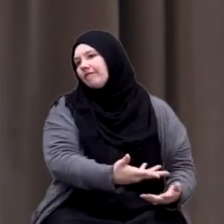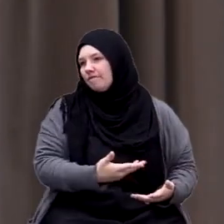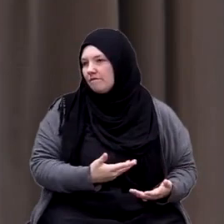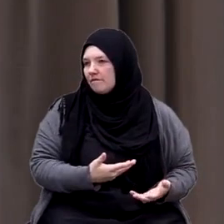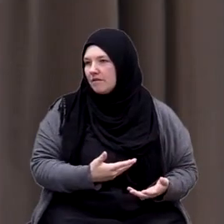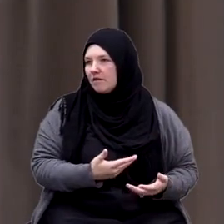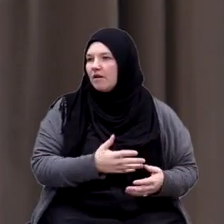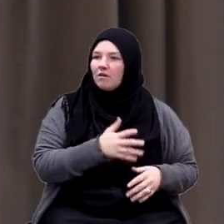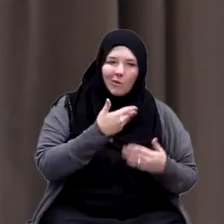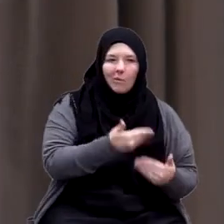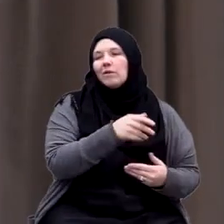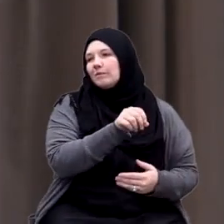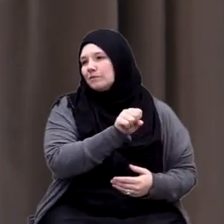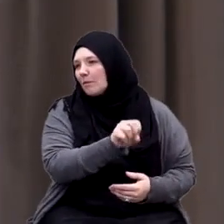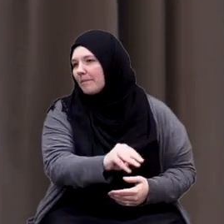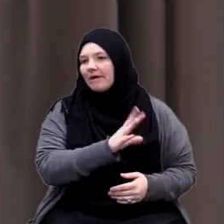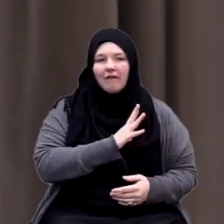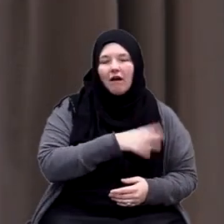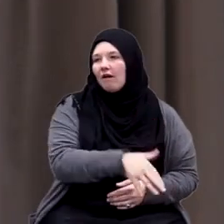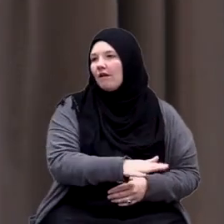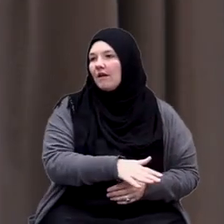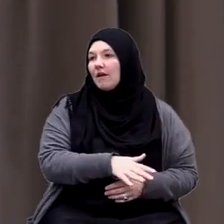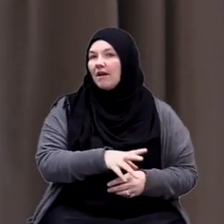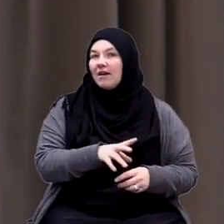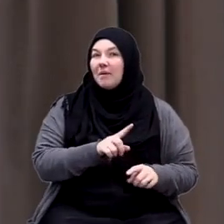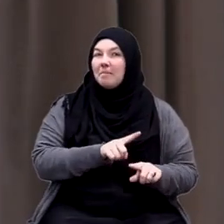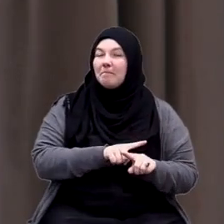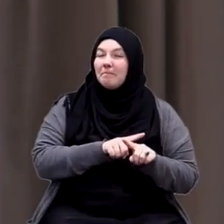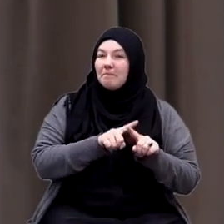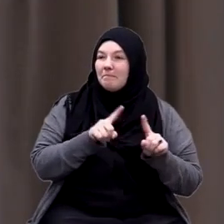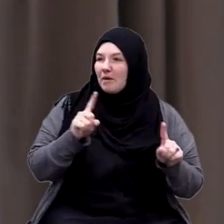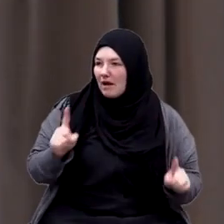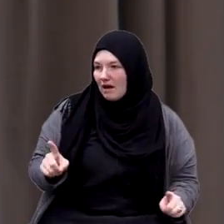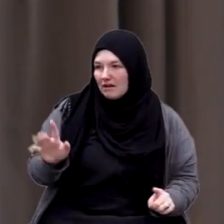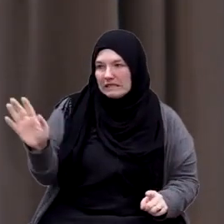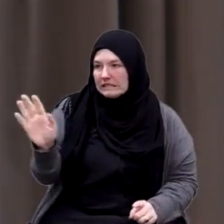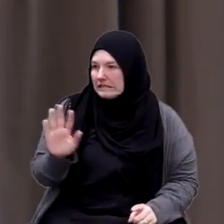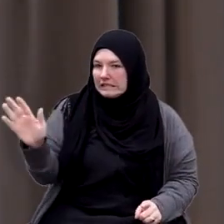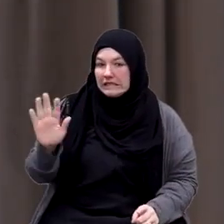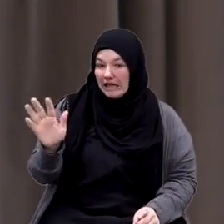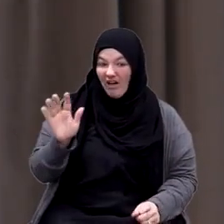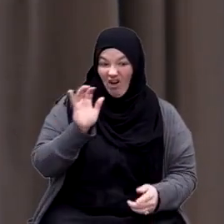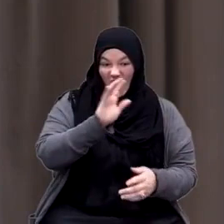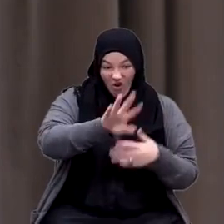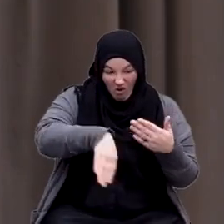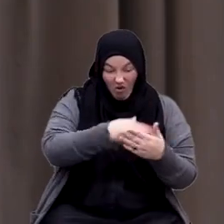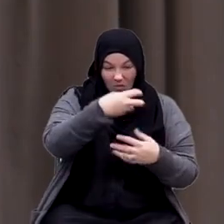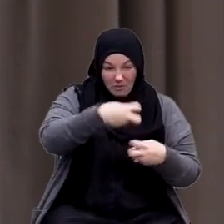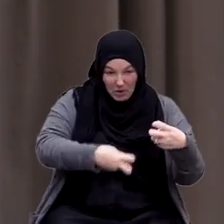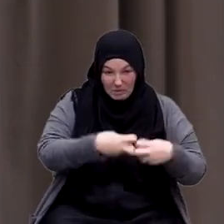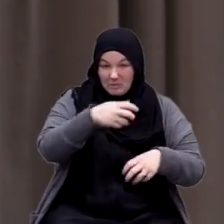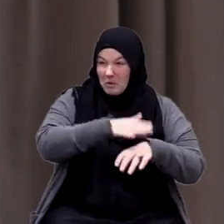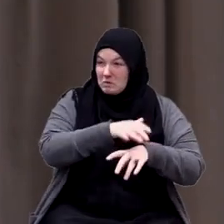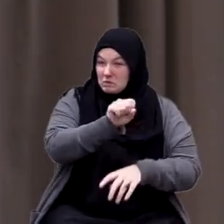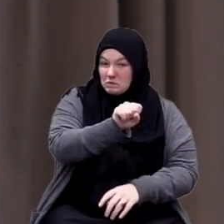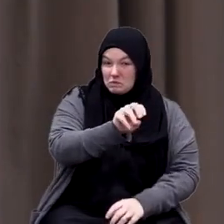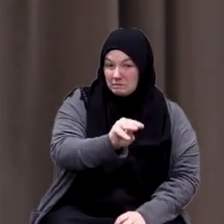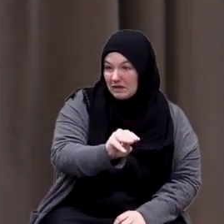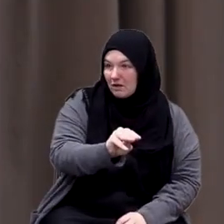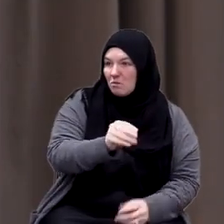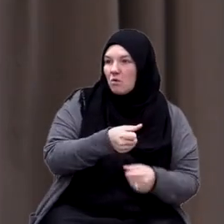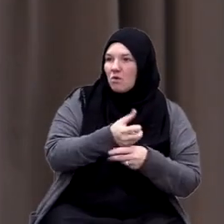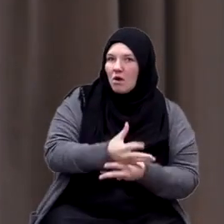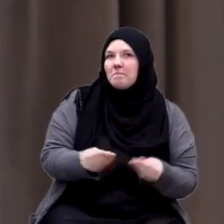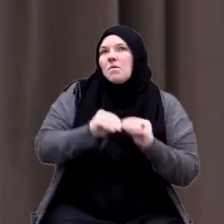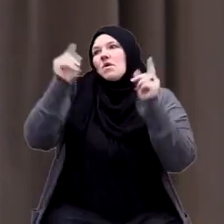But there is much more headache delivering them to this medium than protecting them from this medium.